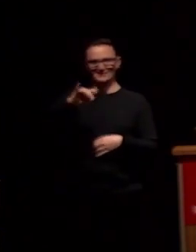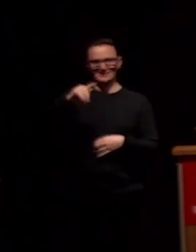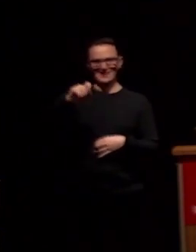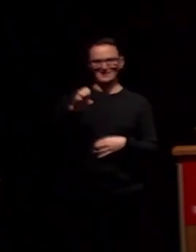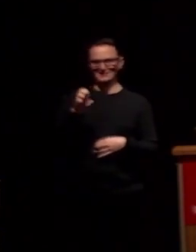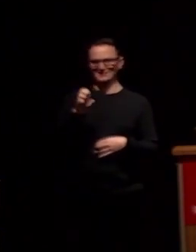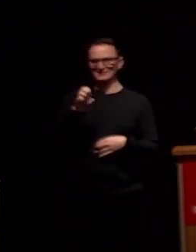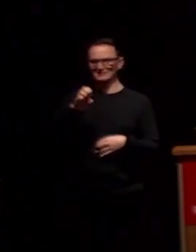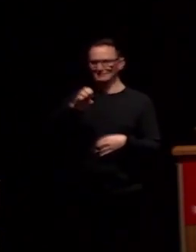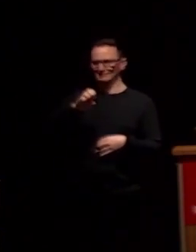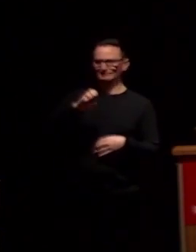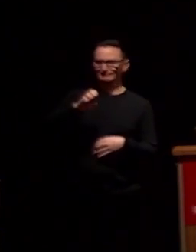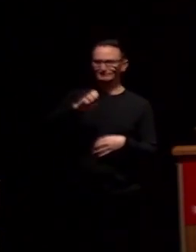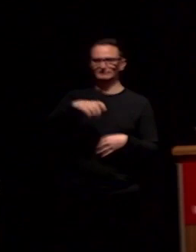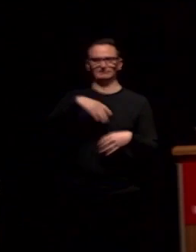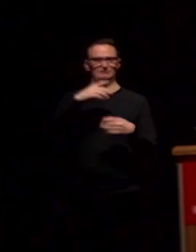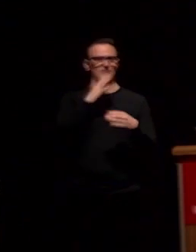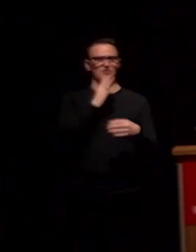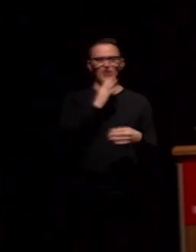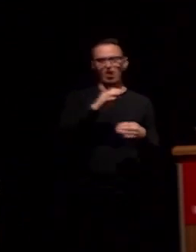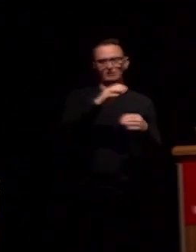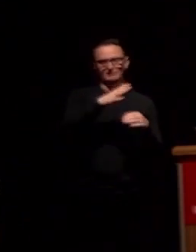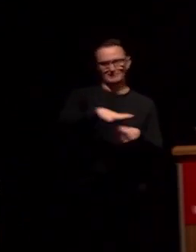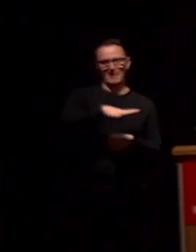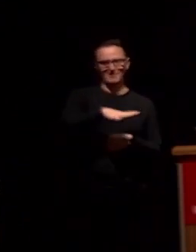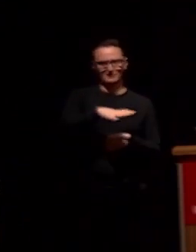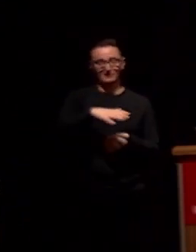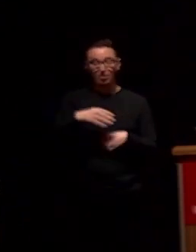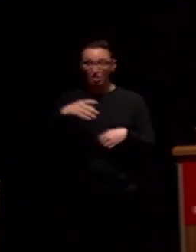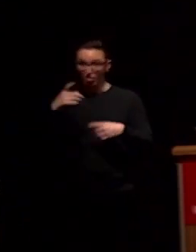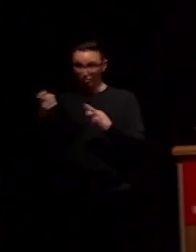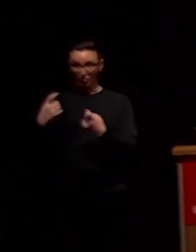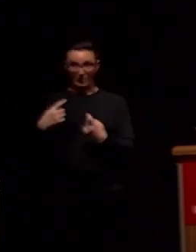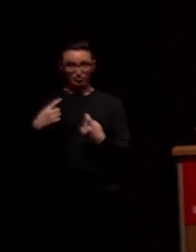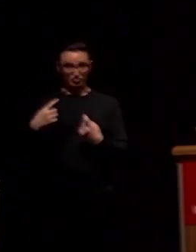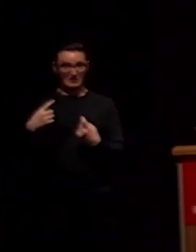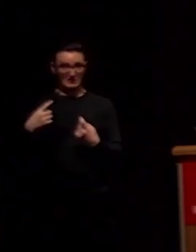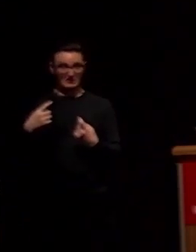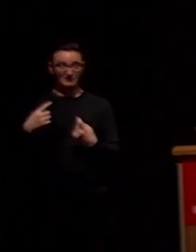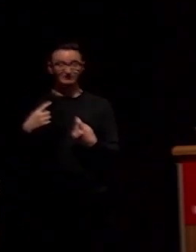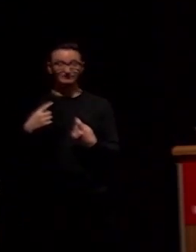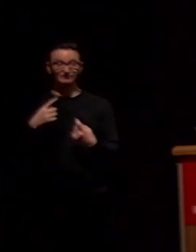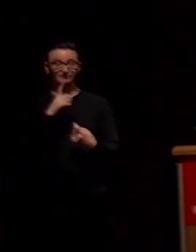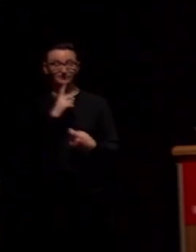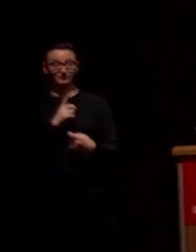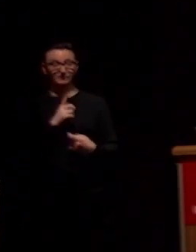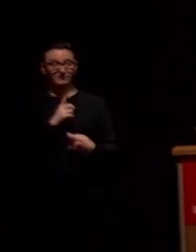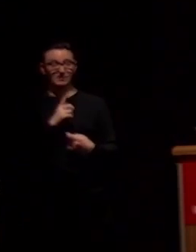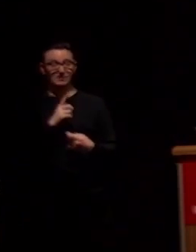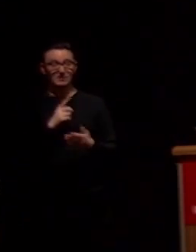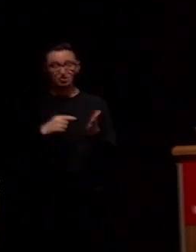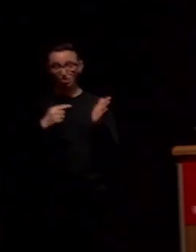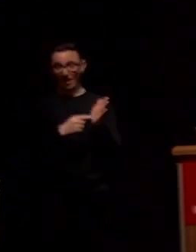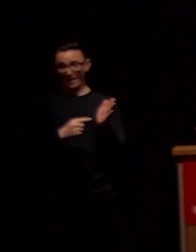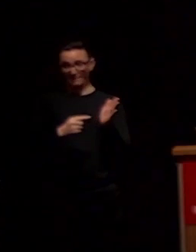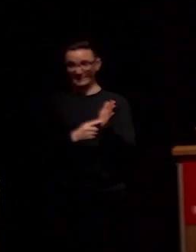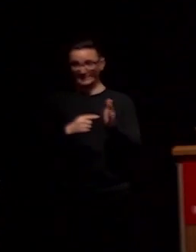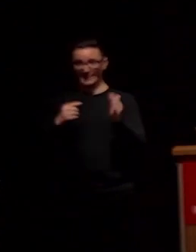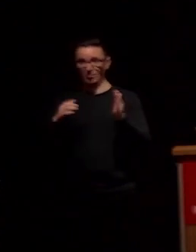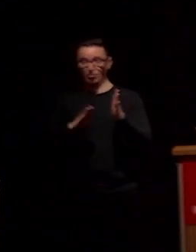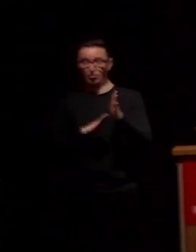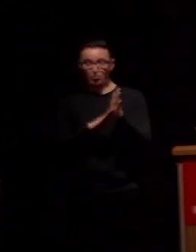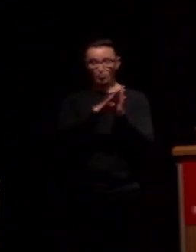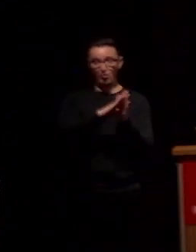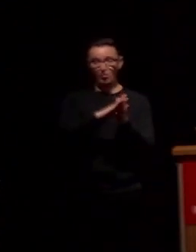Talkspace, BetterHealth. So the question is there any evidence that the growth and evolution of digital